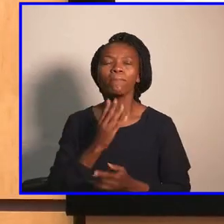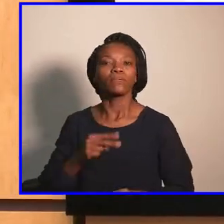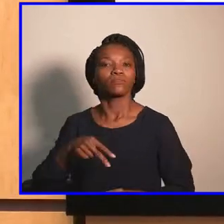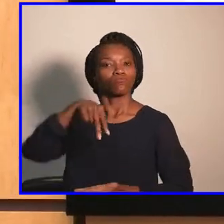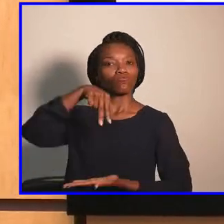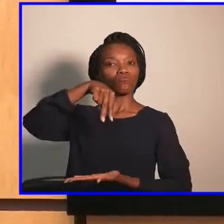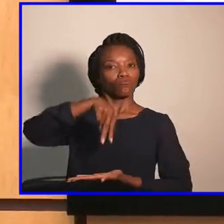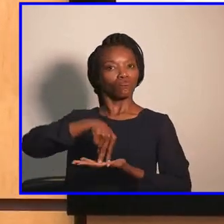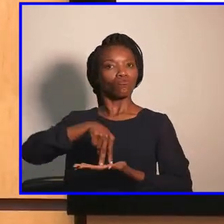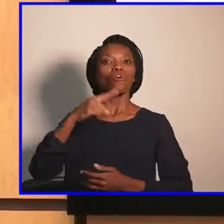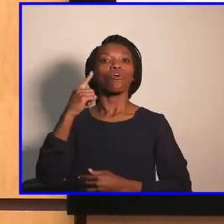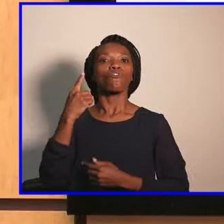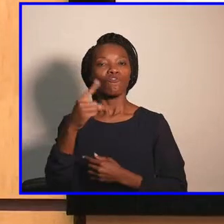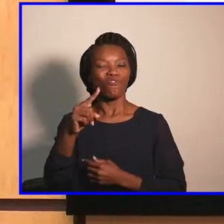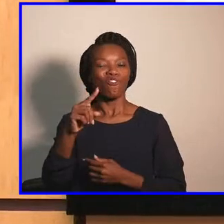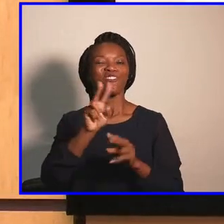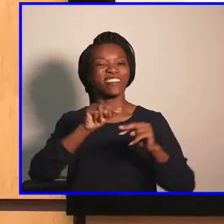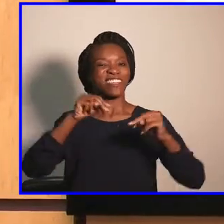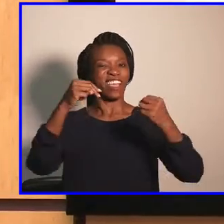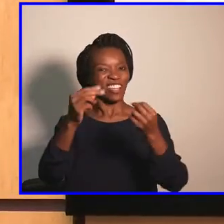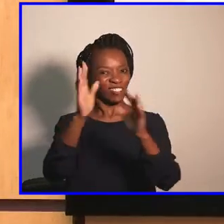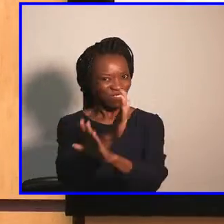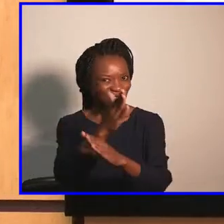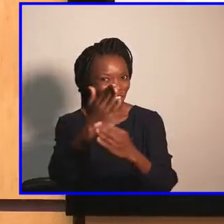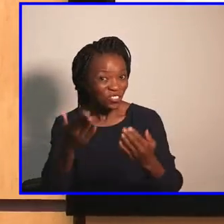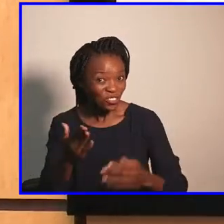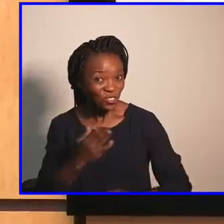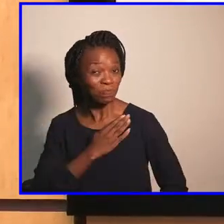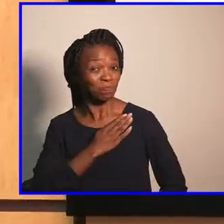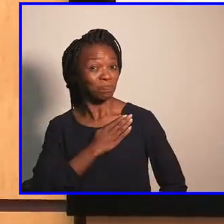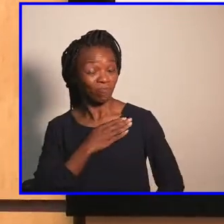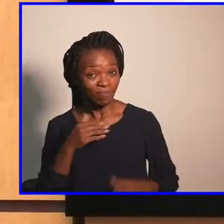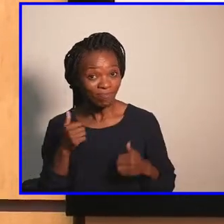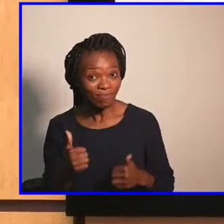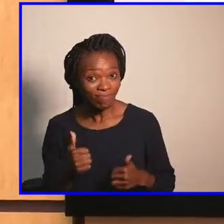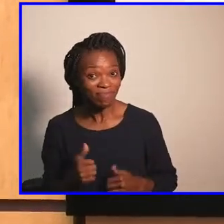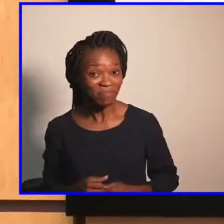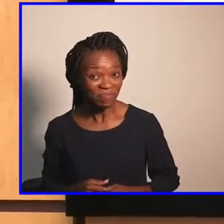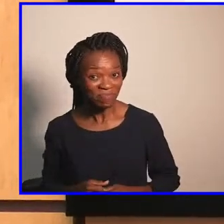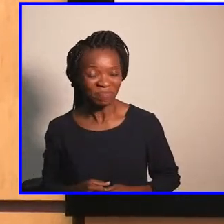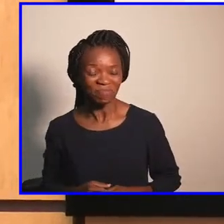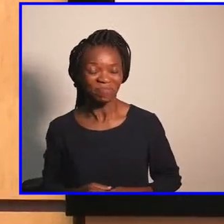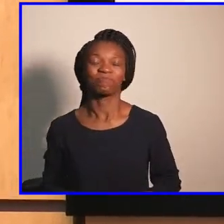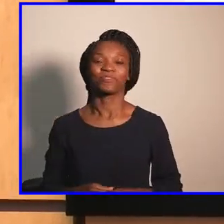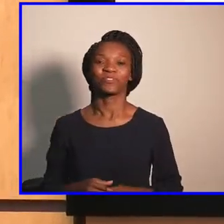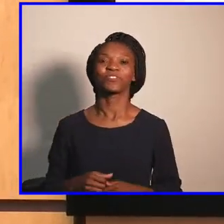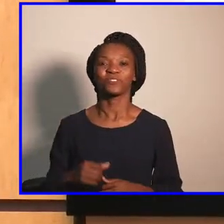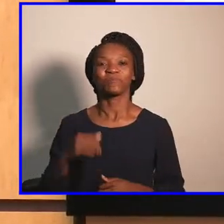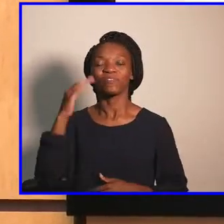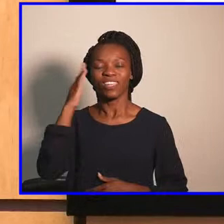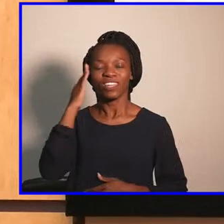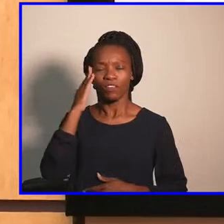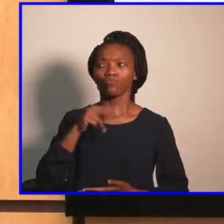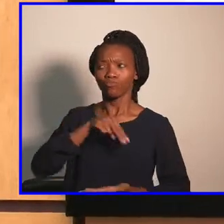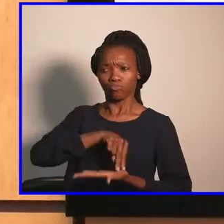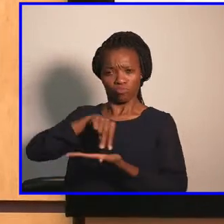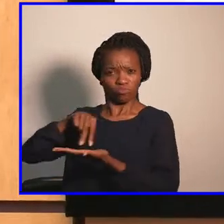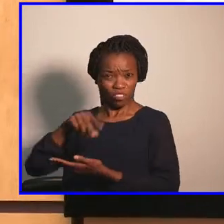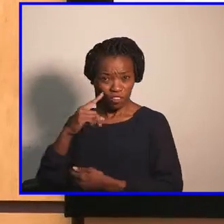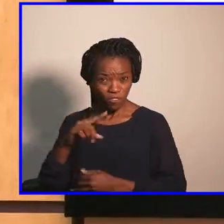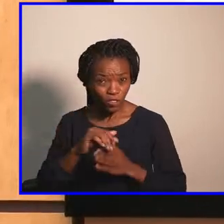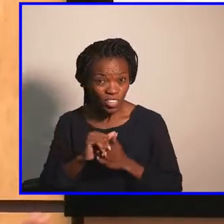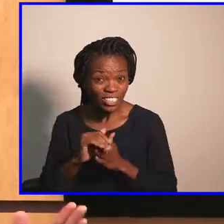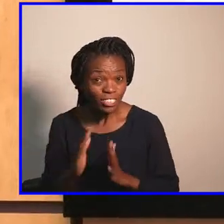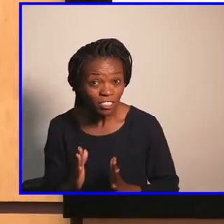national anthem. So that's basically the procedure. But I know our leaders are going to get it right? But the most important